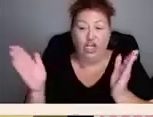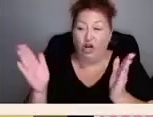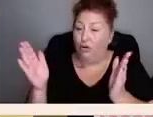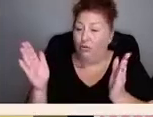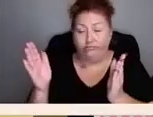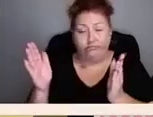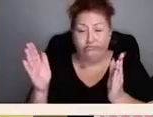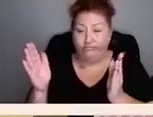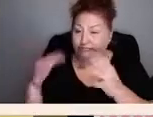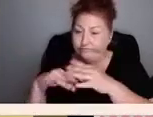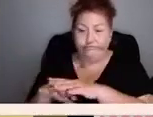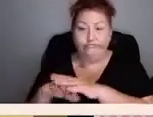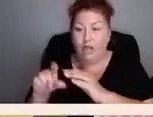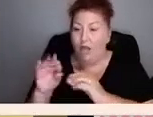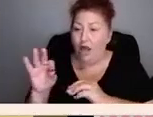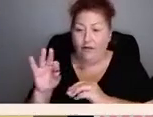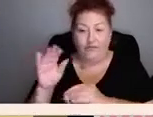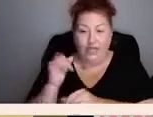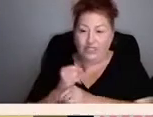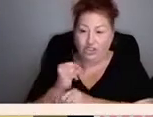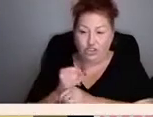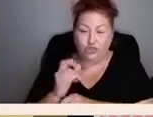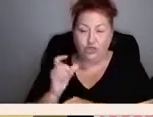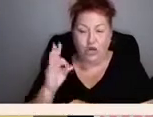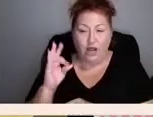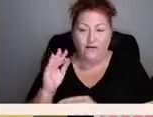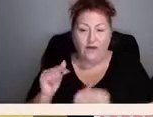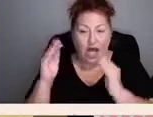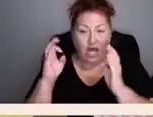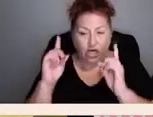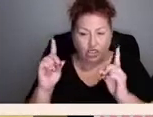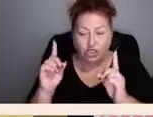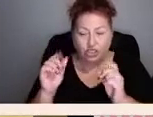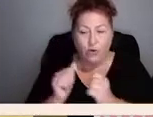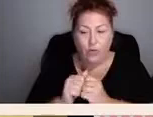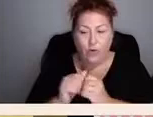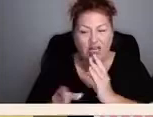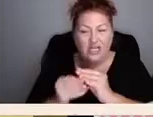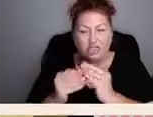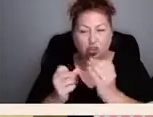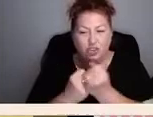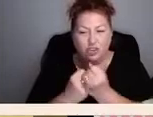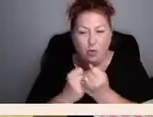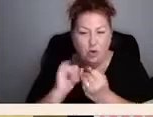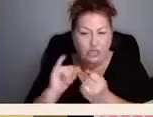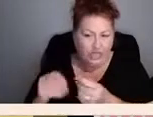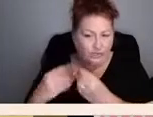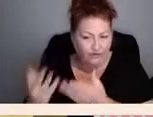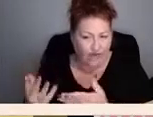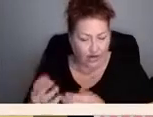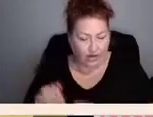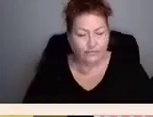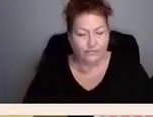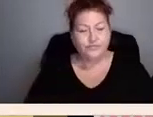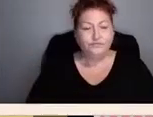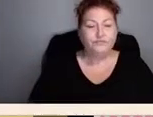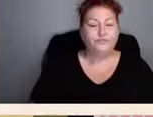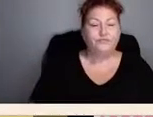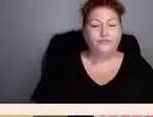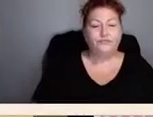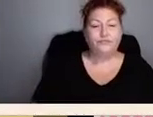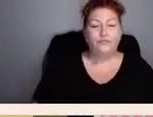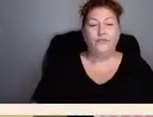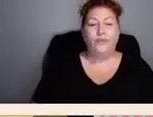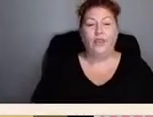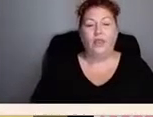flow of the institution of higher education with additional supports that are provided. The